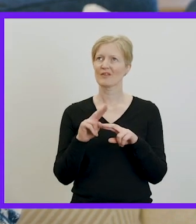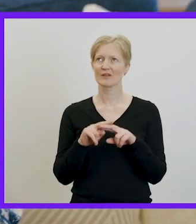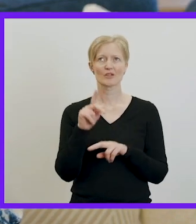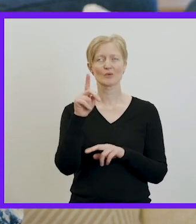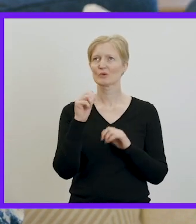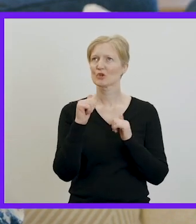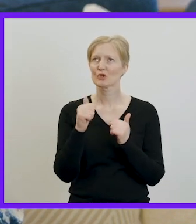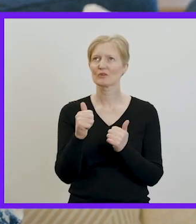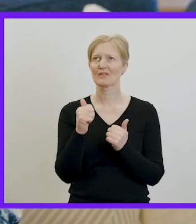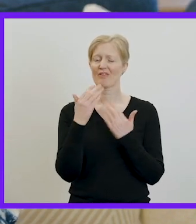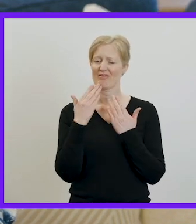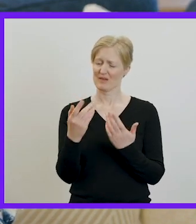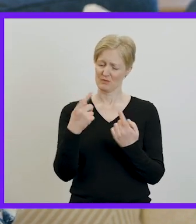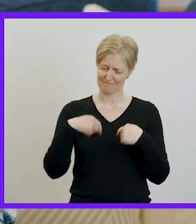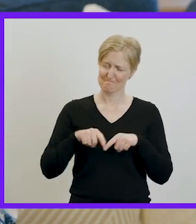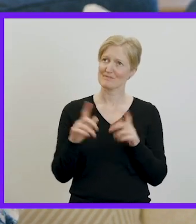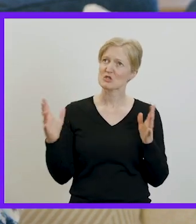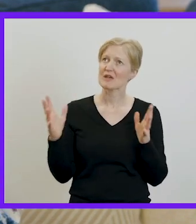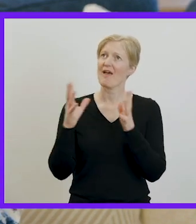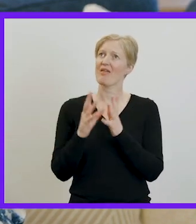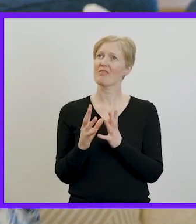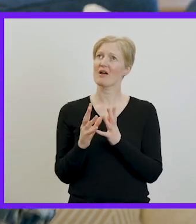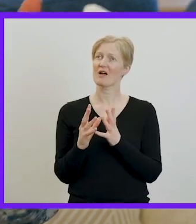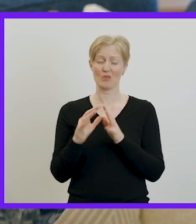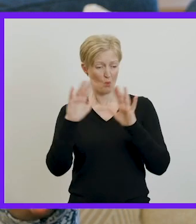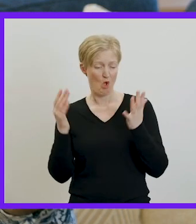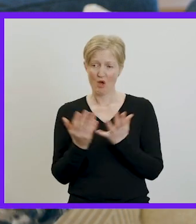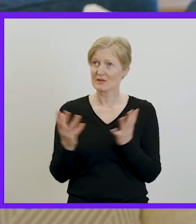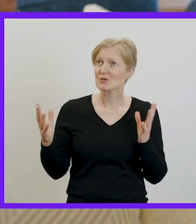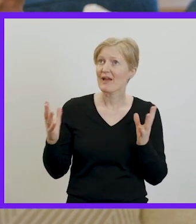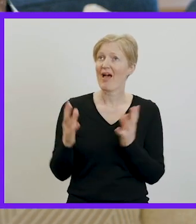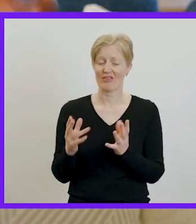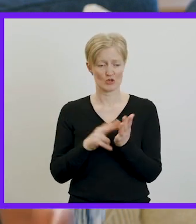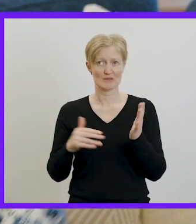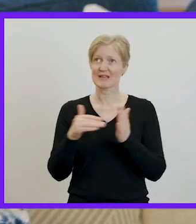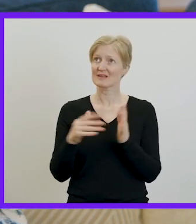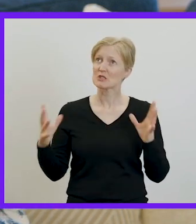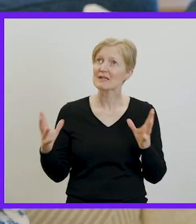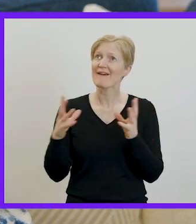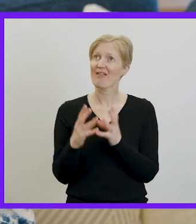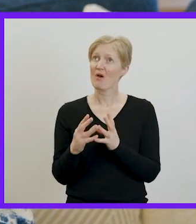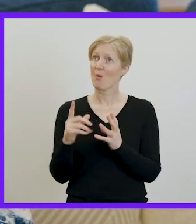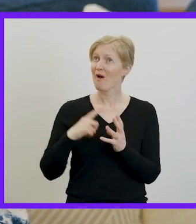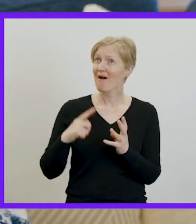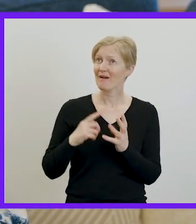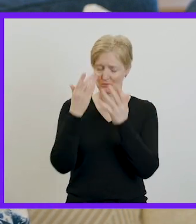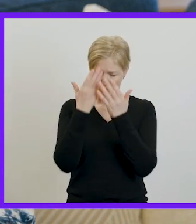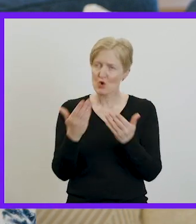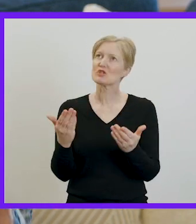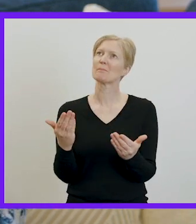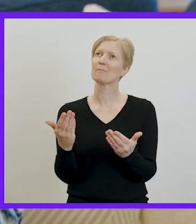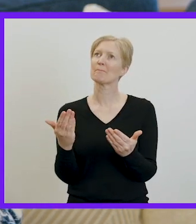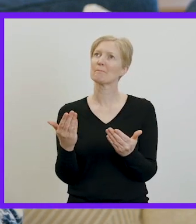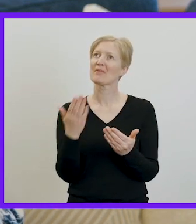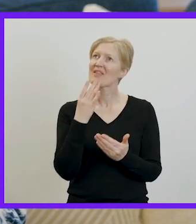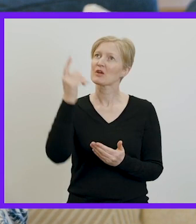Father, you are so good, and we thank you that we can come together today all around the world, all around Aotearoa, New Zealand, and worship you. Thank